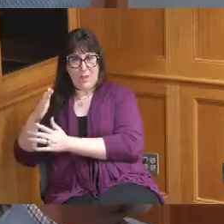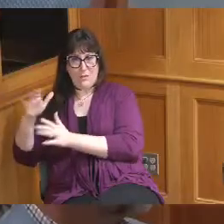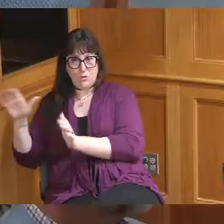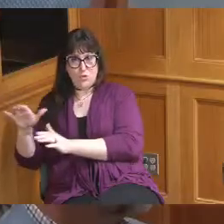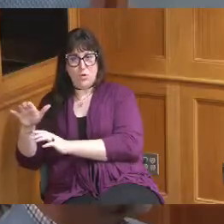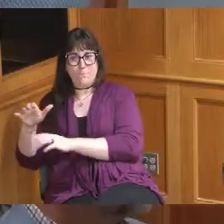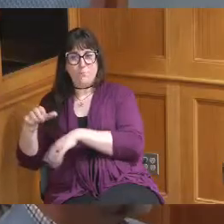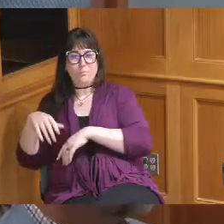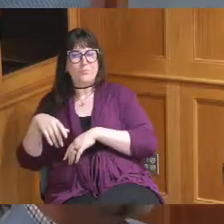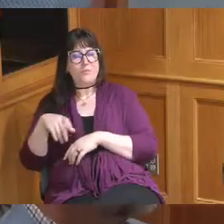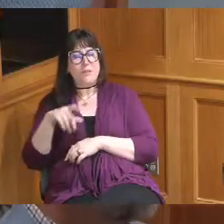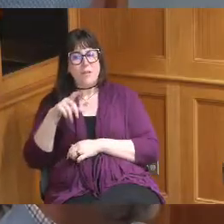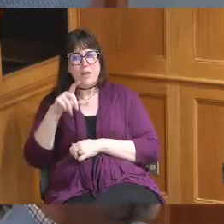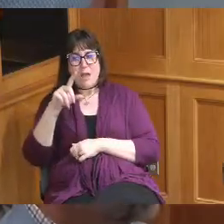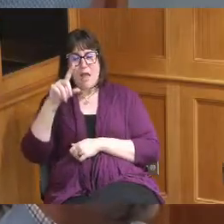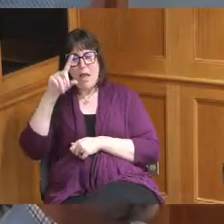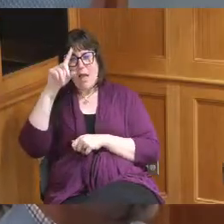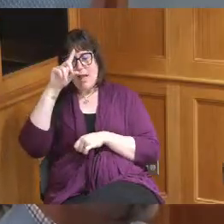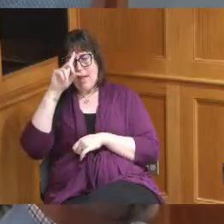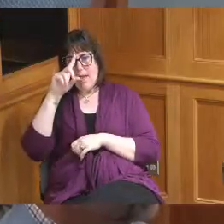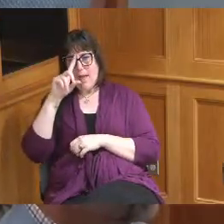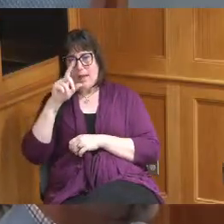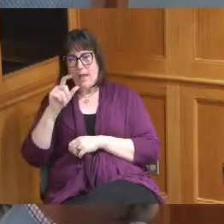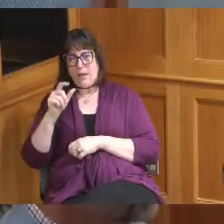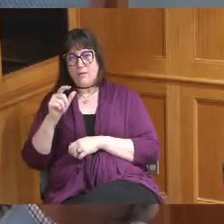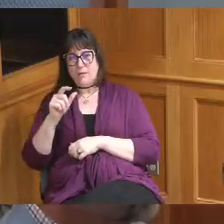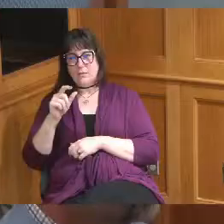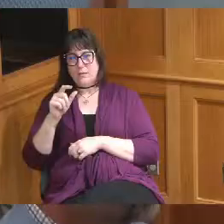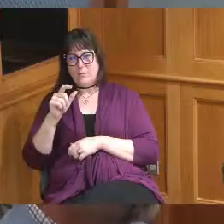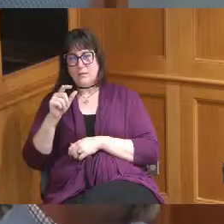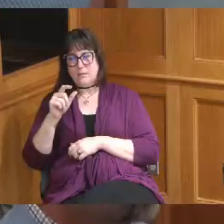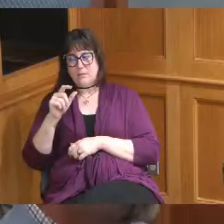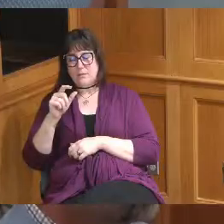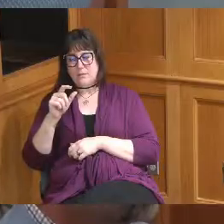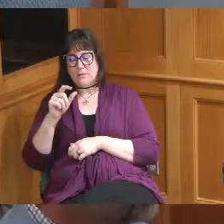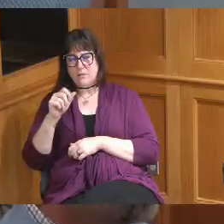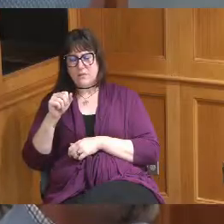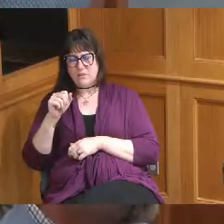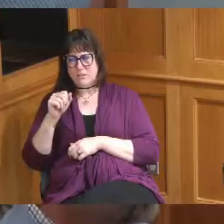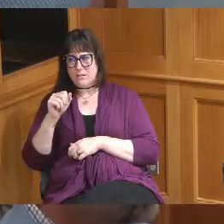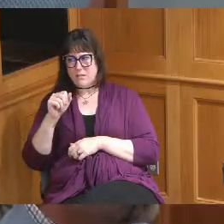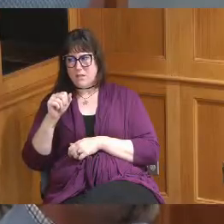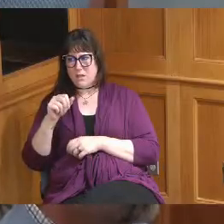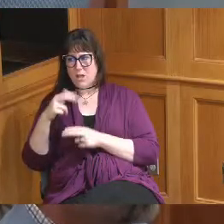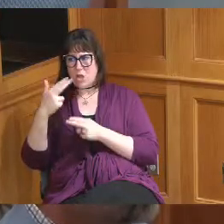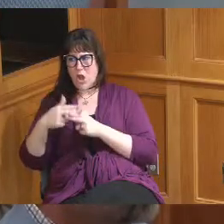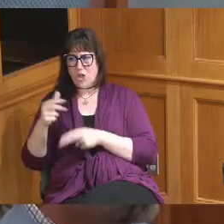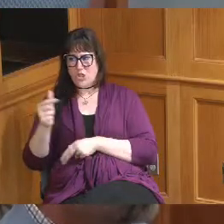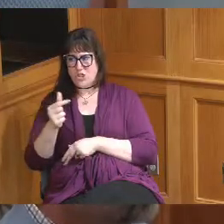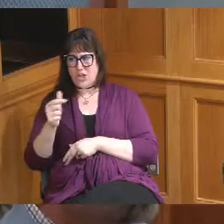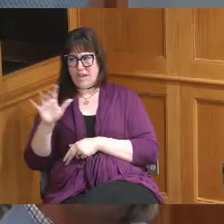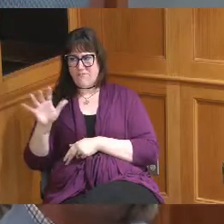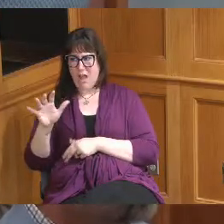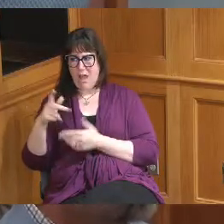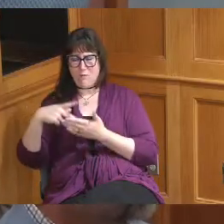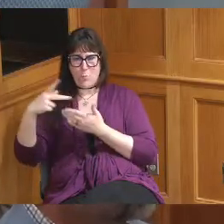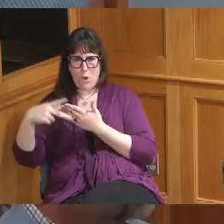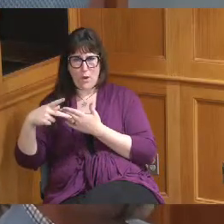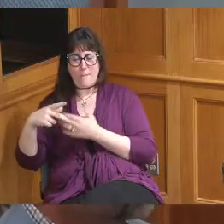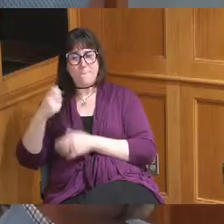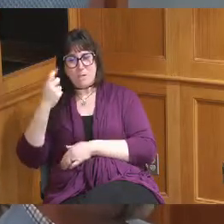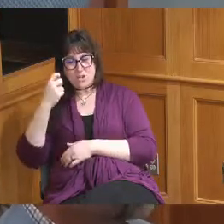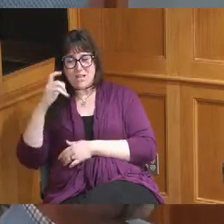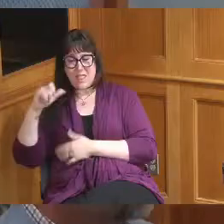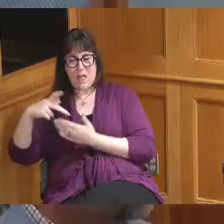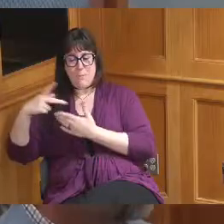the Gulfstreams. You know, they always had like Gulfstream 3, 4, 5, but that's not the case, right? The stadium lending program has been around for a number of